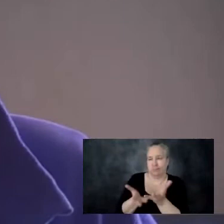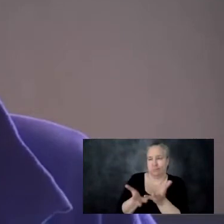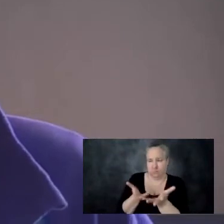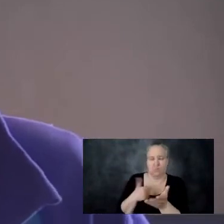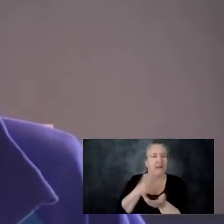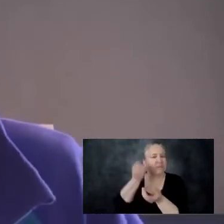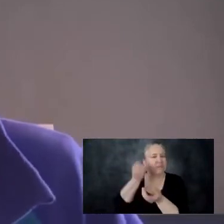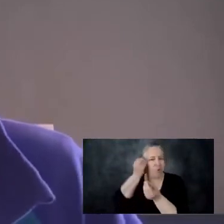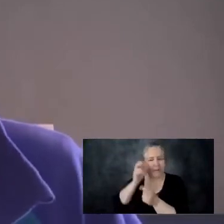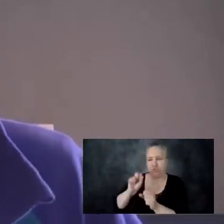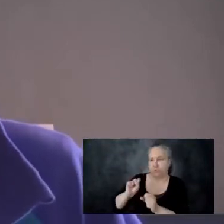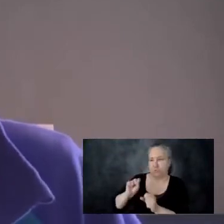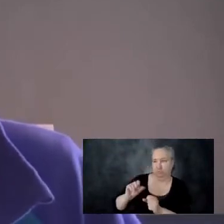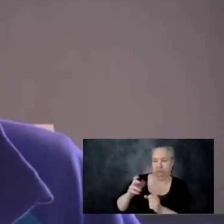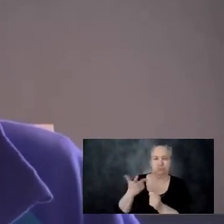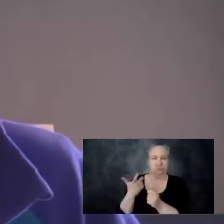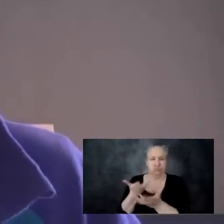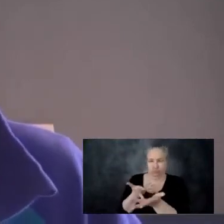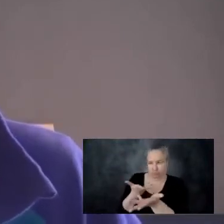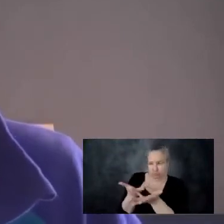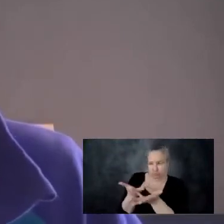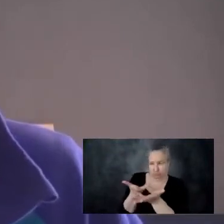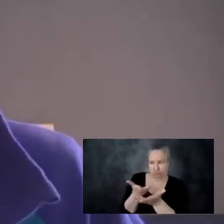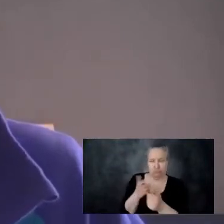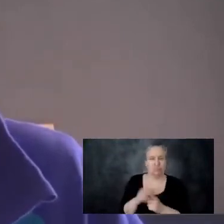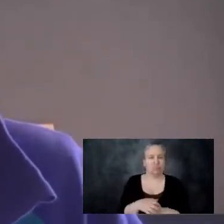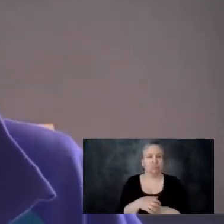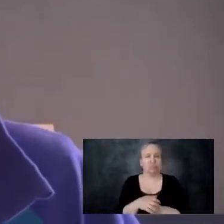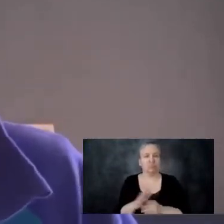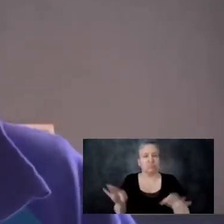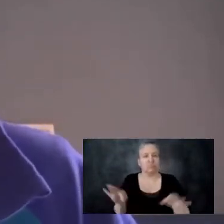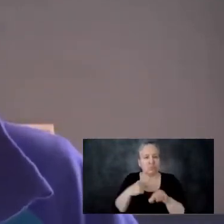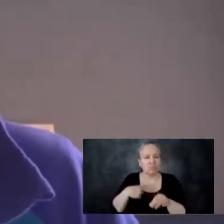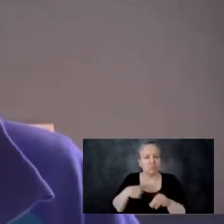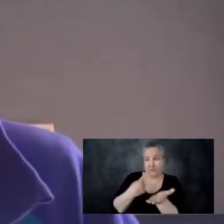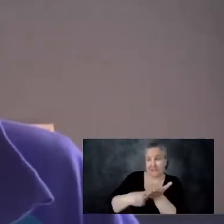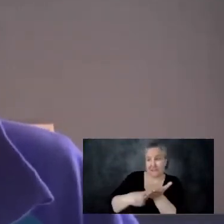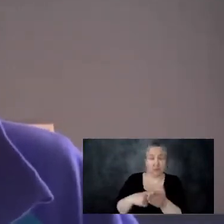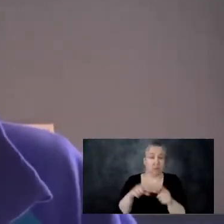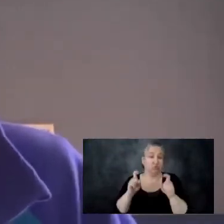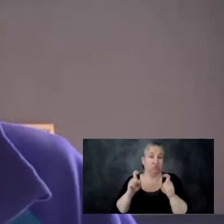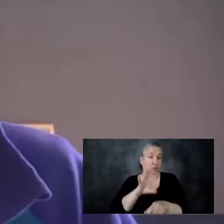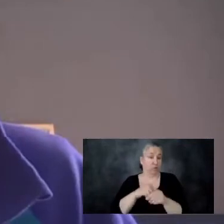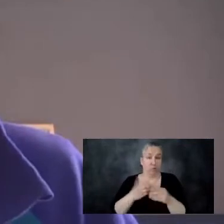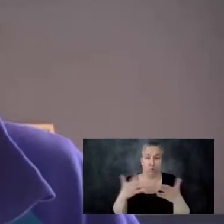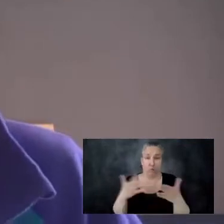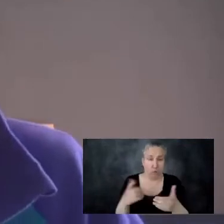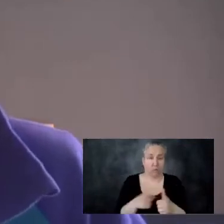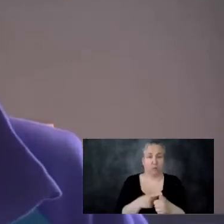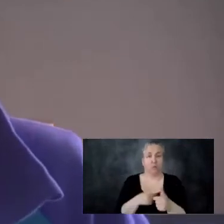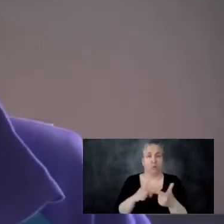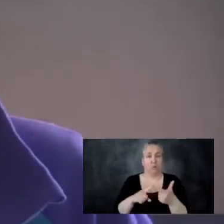informative conversation with our patients. We have to discuss what the trial is, what phase the